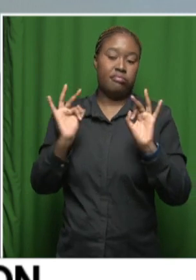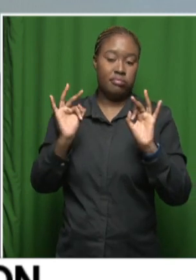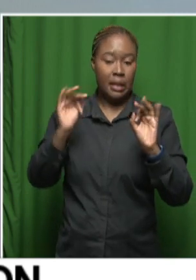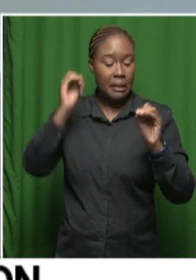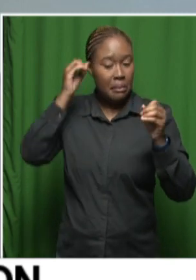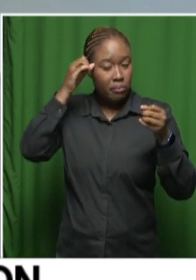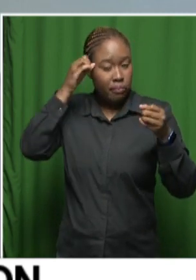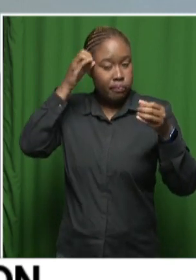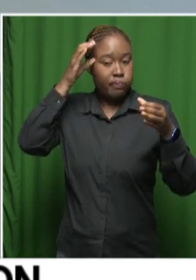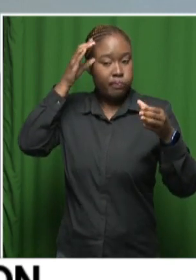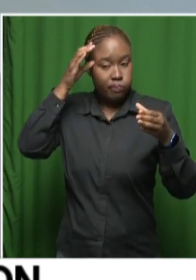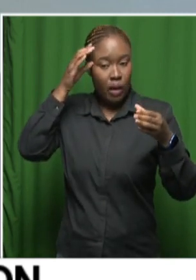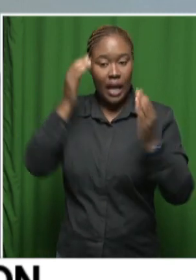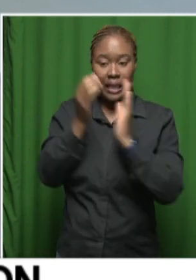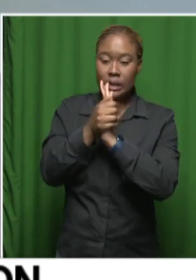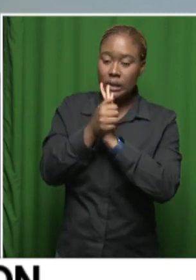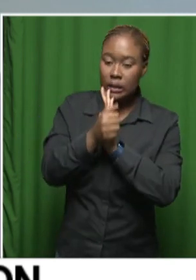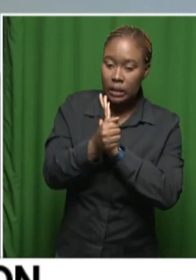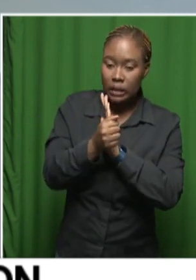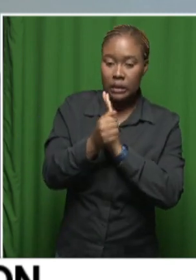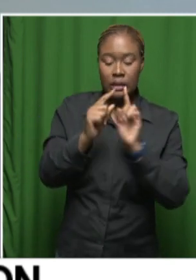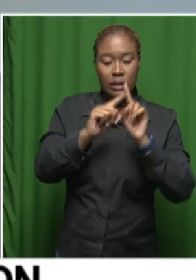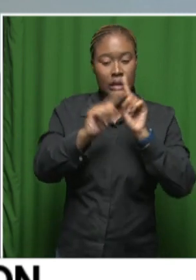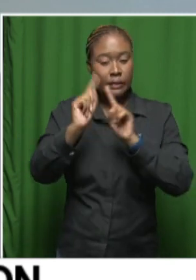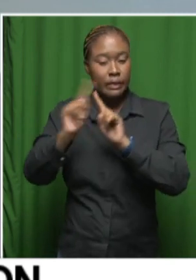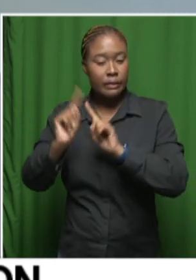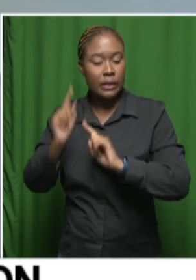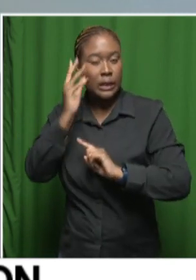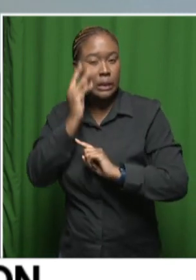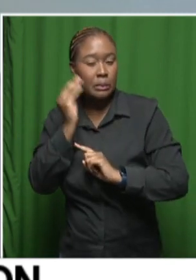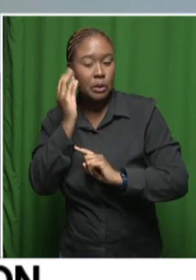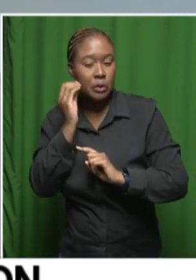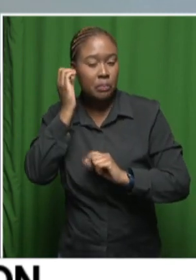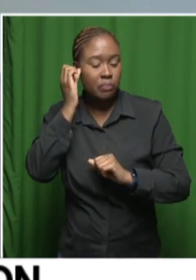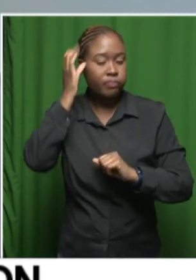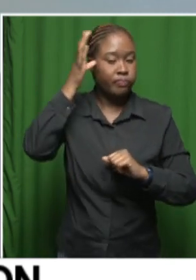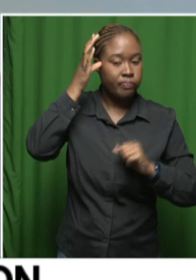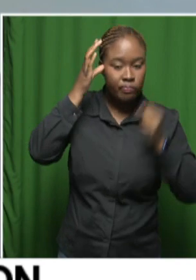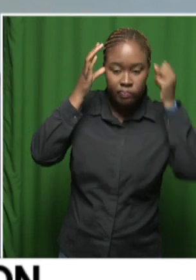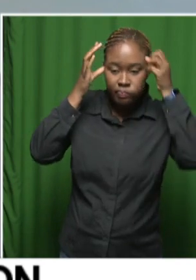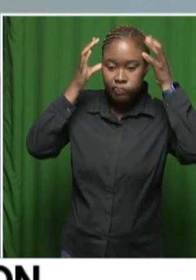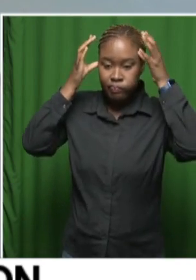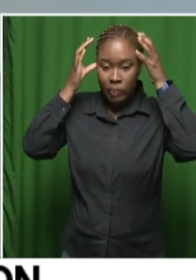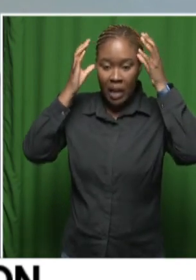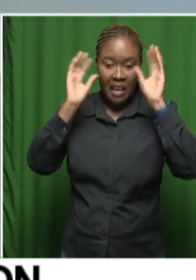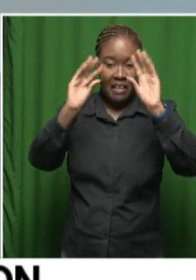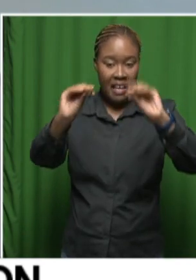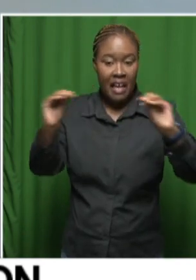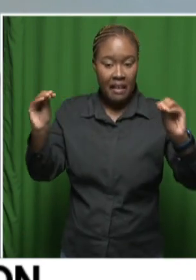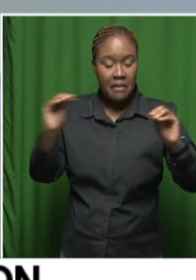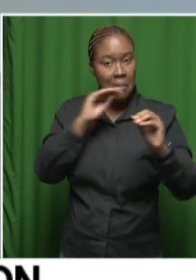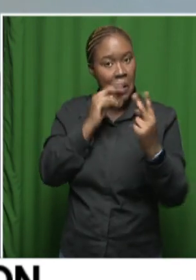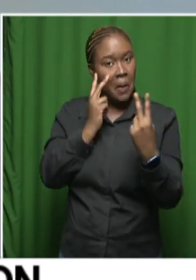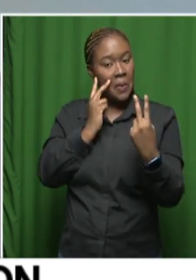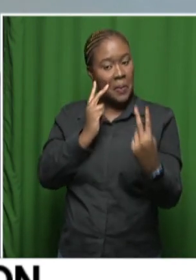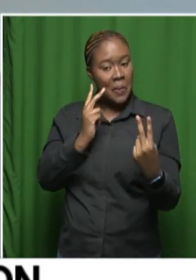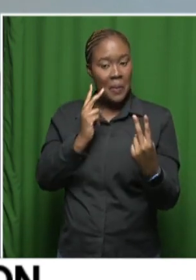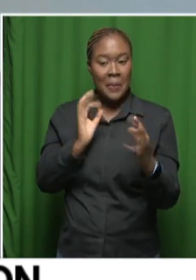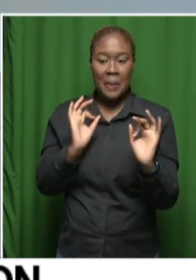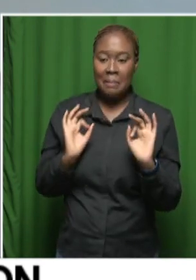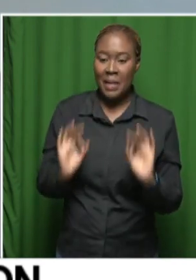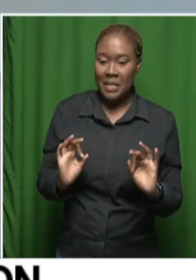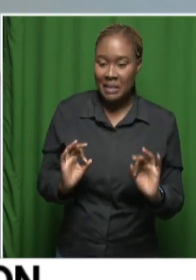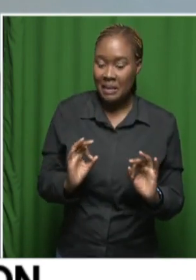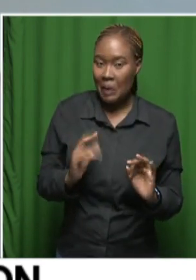have varied, skills in different faculties and disciplines. So it's absolutely amazing to see how that is